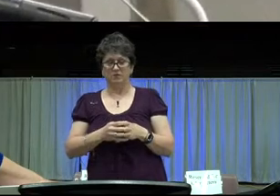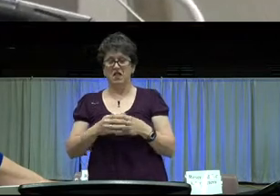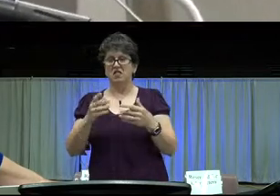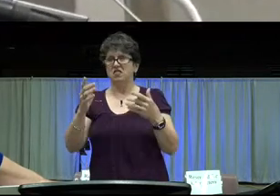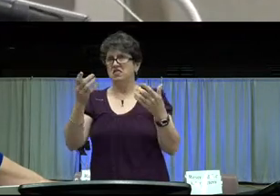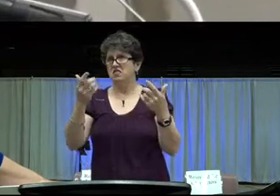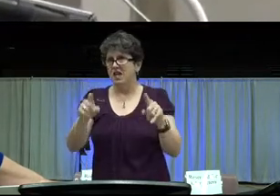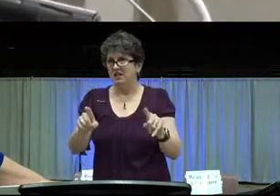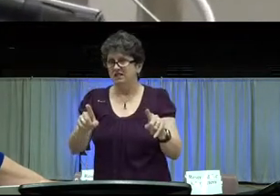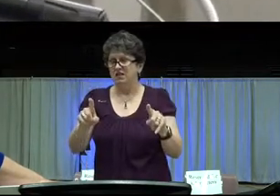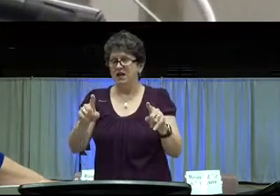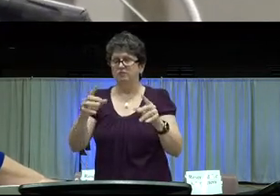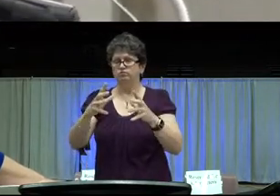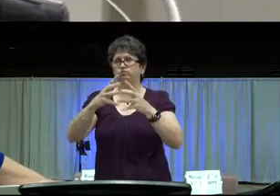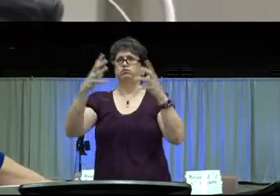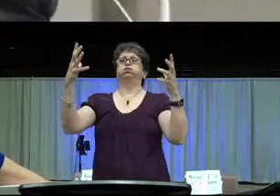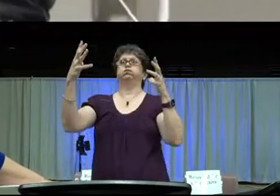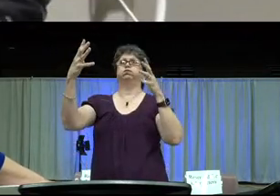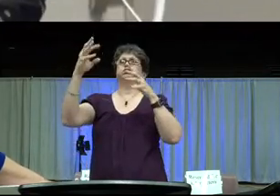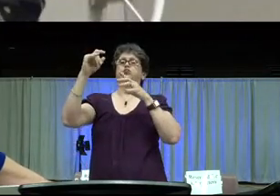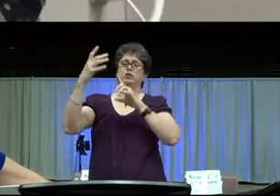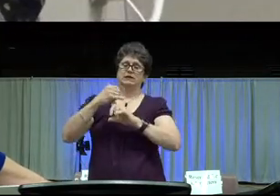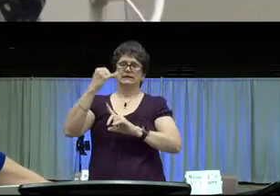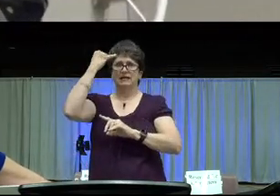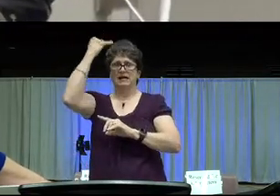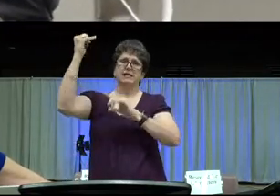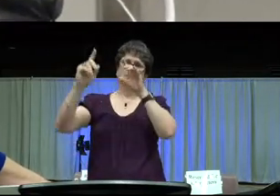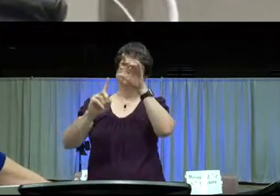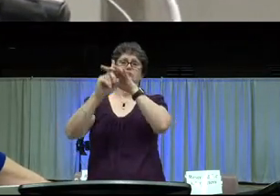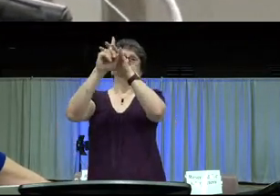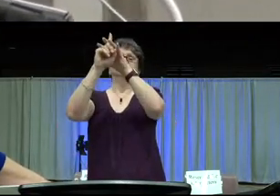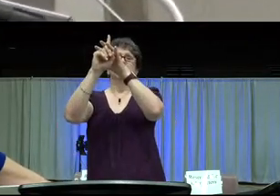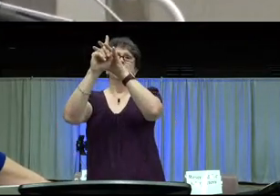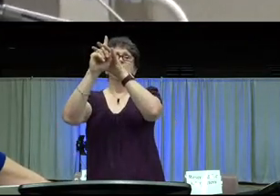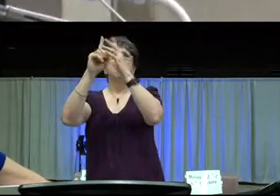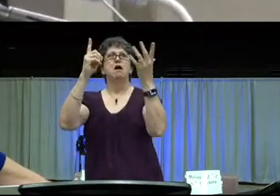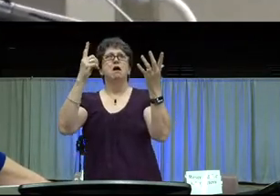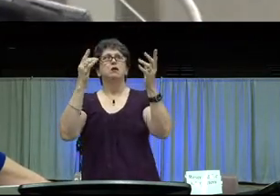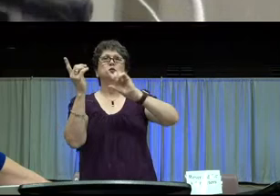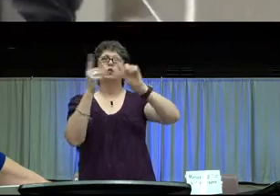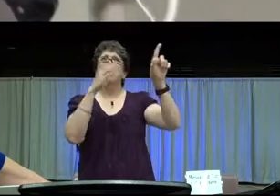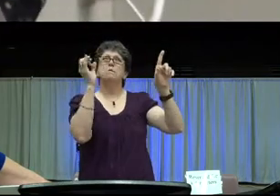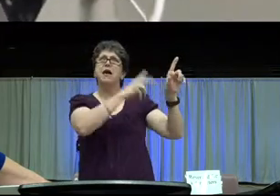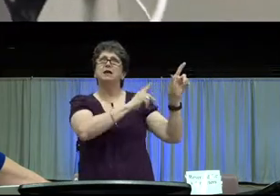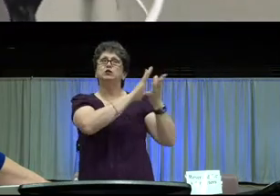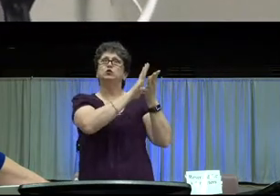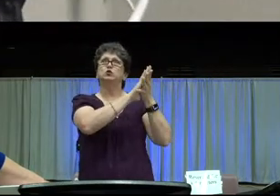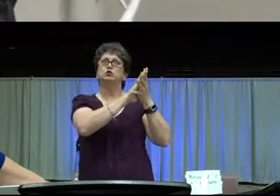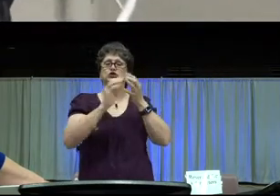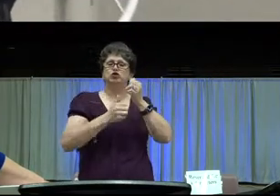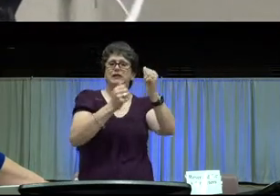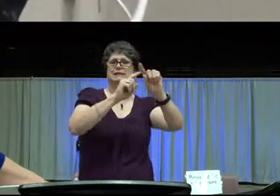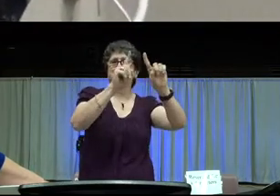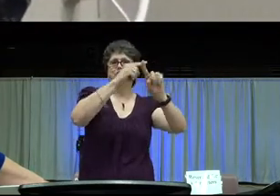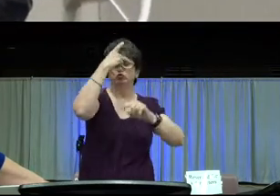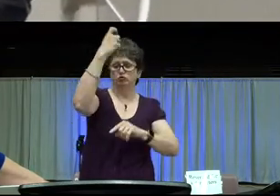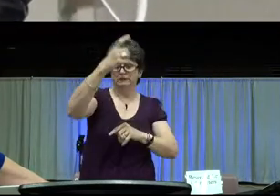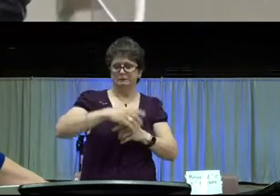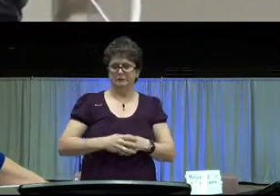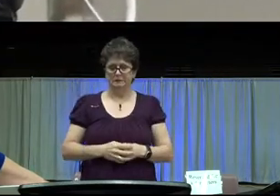Then, like a ton of bricks, an idea struck me. I should go back to school and chase a different dream.